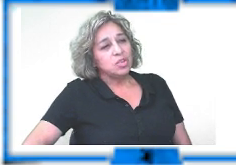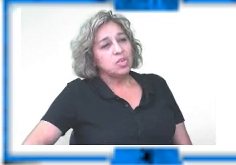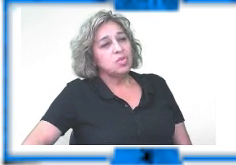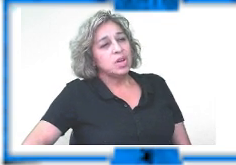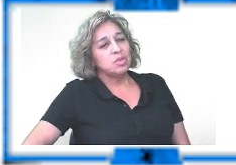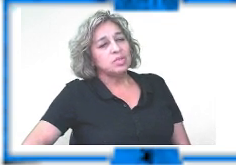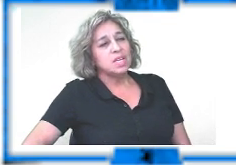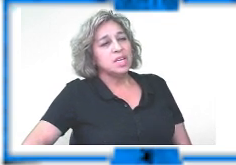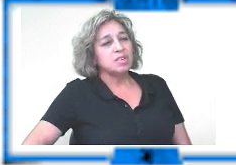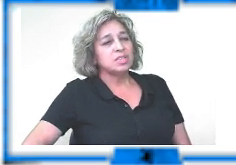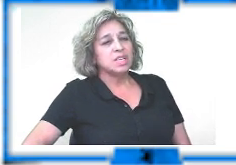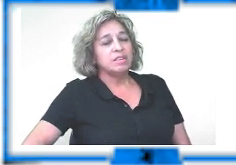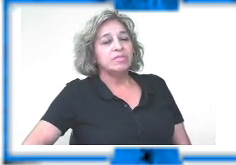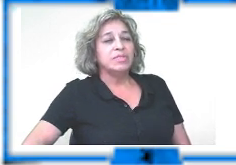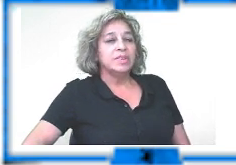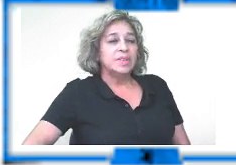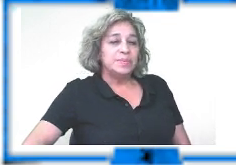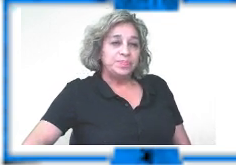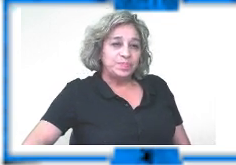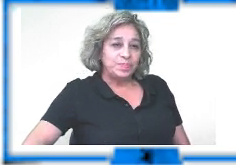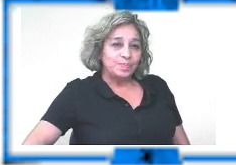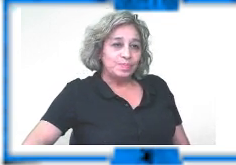link so you can go see it yourself.